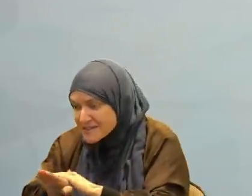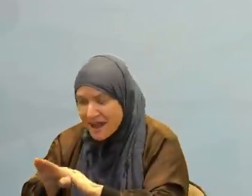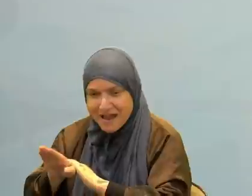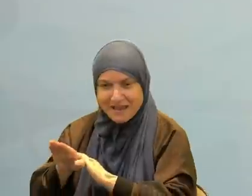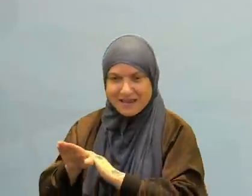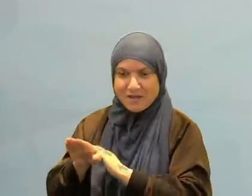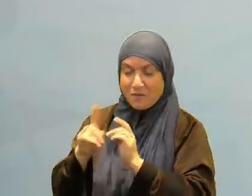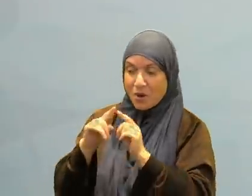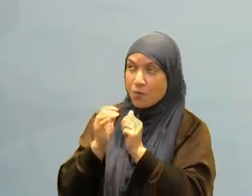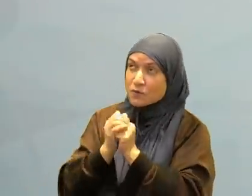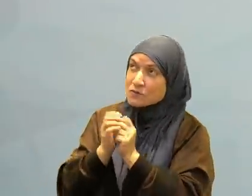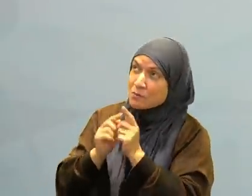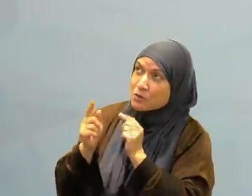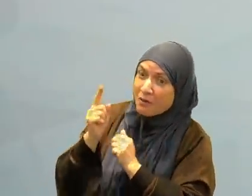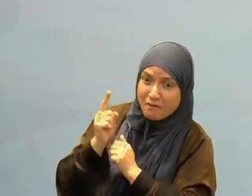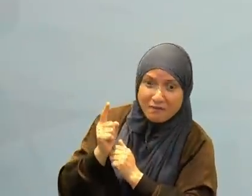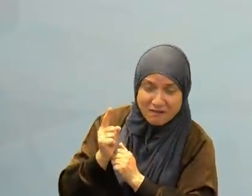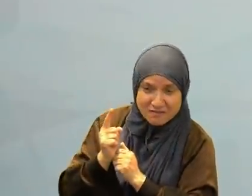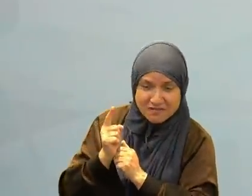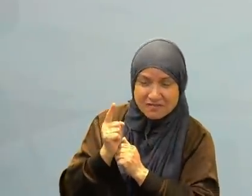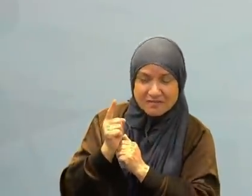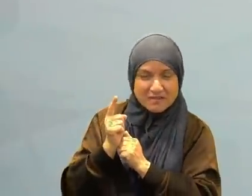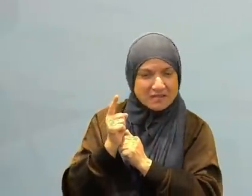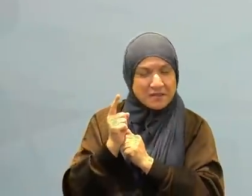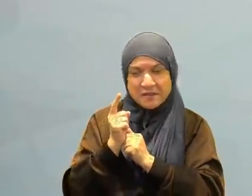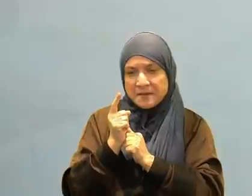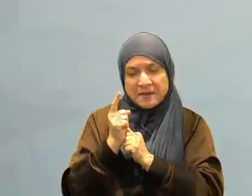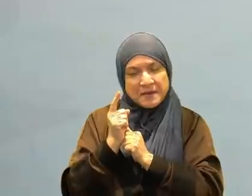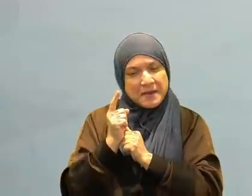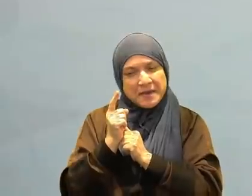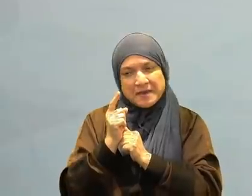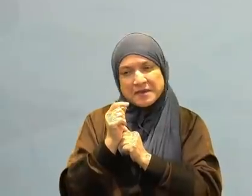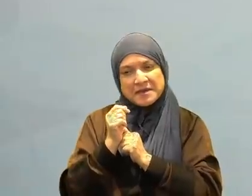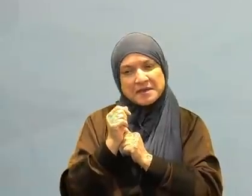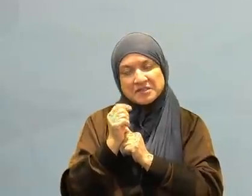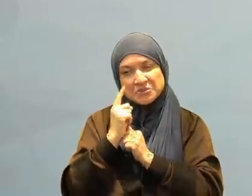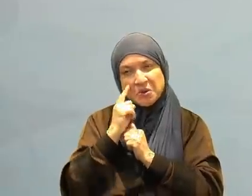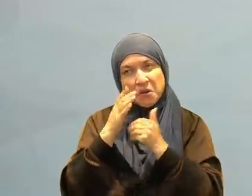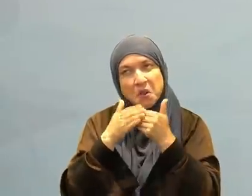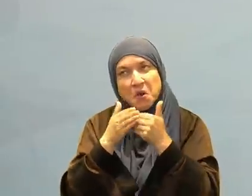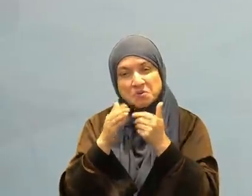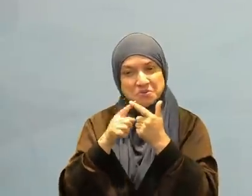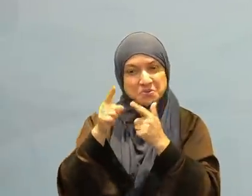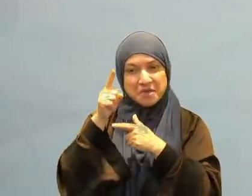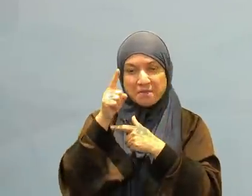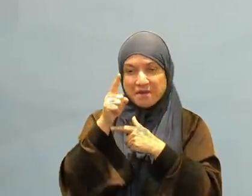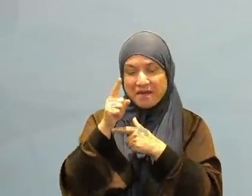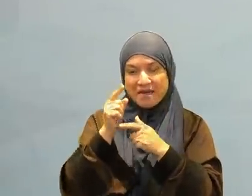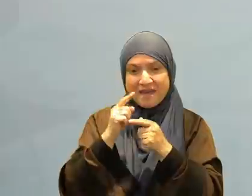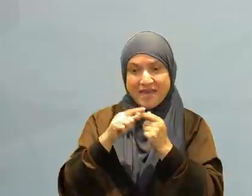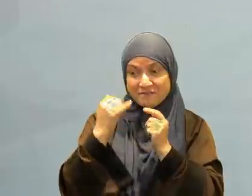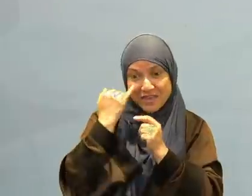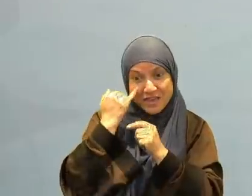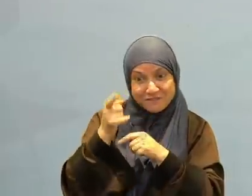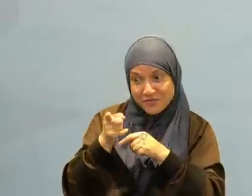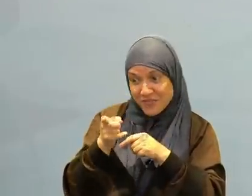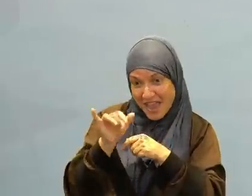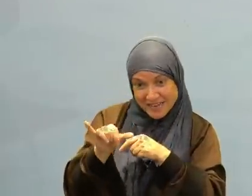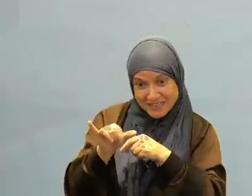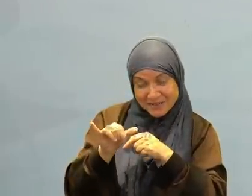they are more belligerent, we have to become louder in our condemnation and our opposition to their oppression. That's number